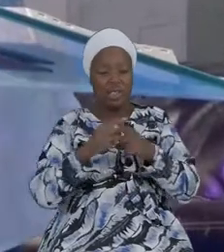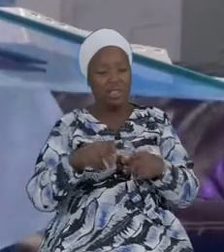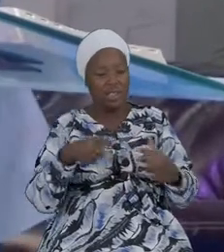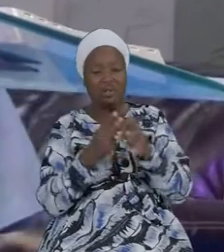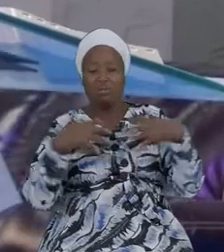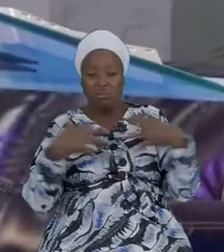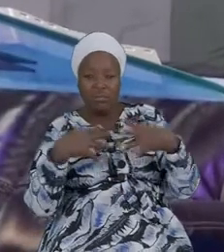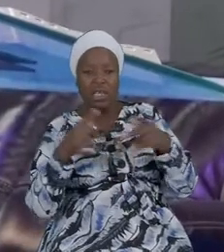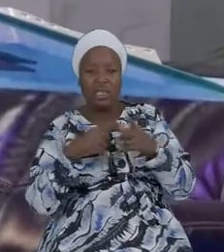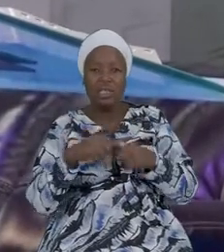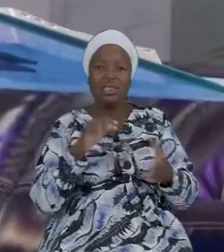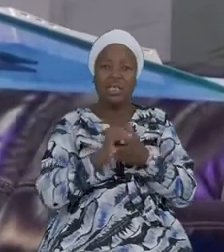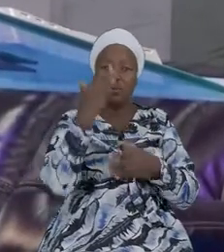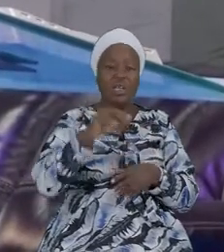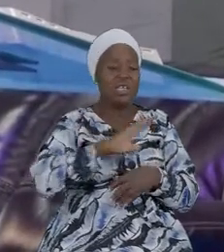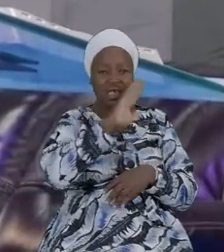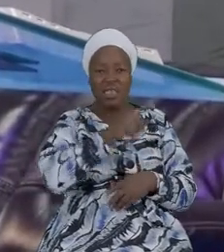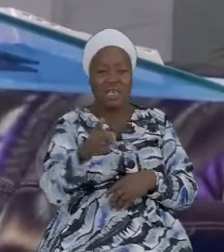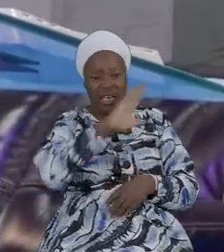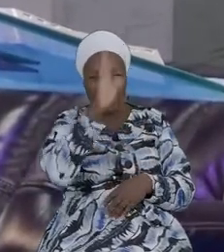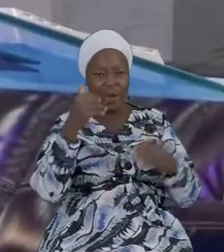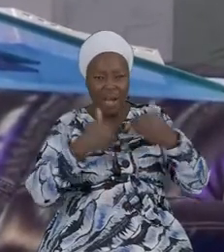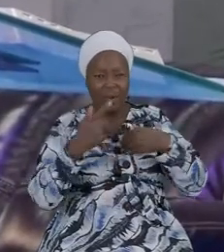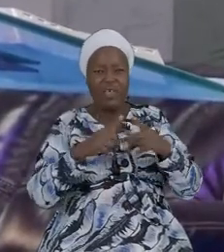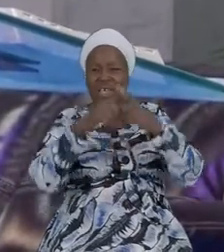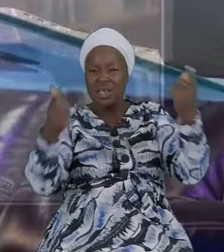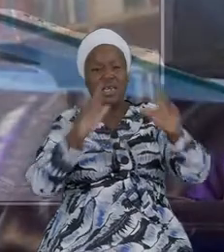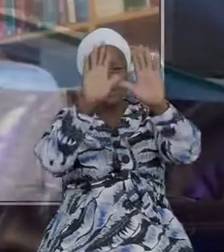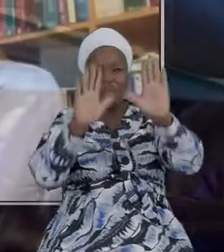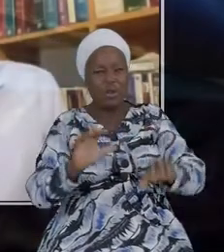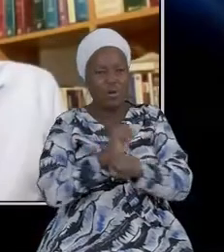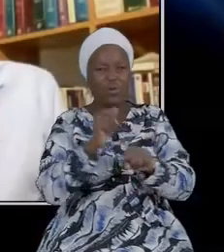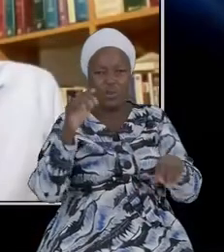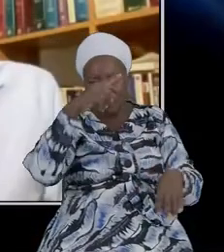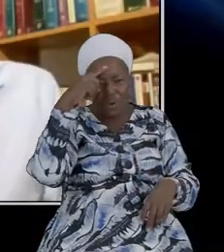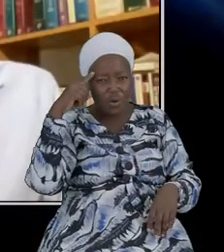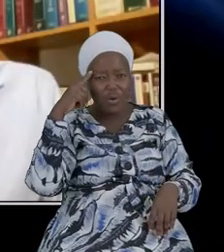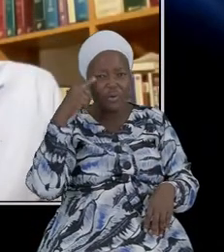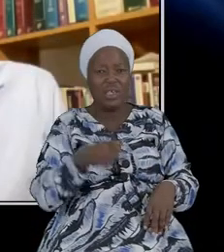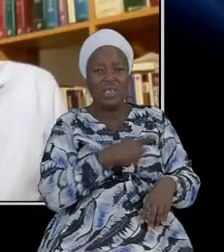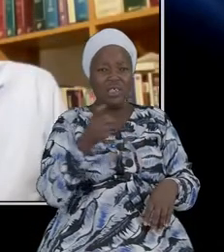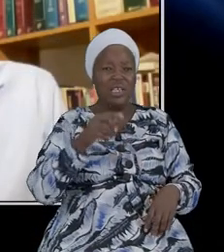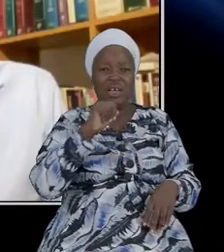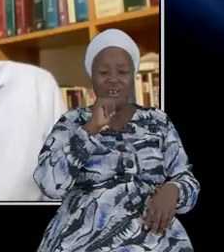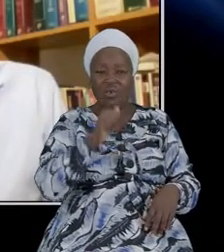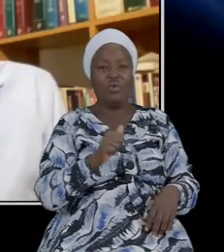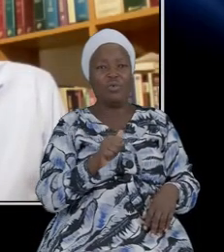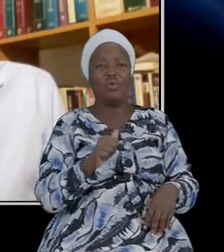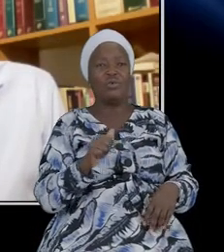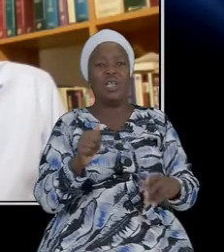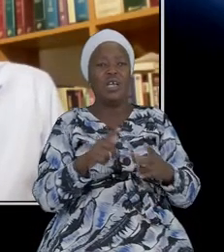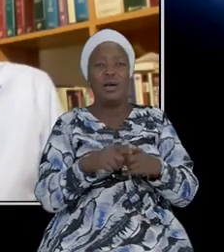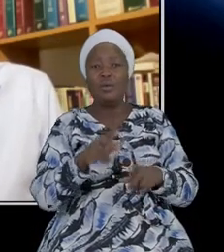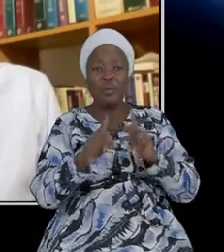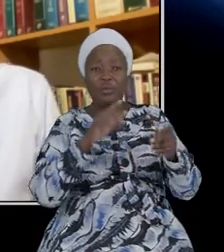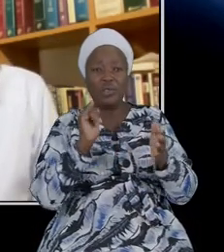tremble. That's why they never have incredible miracles, because they are not incorruptible creatures.